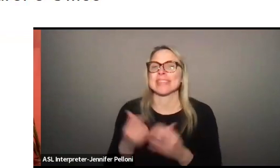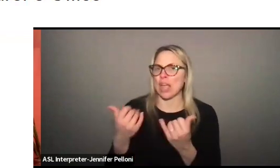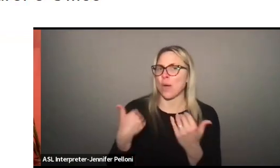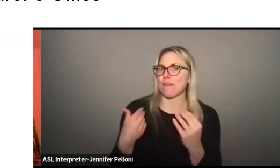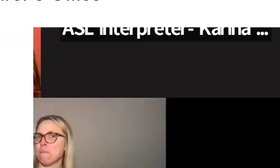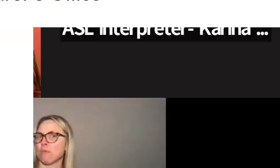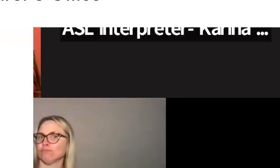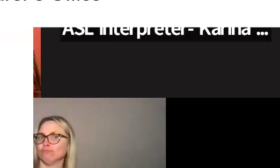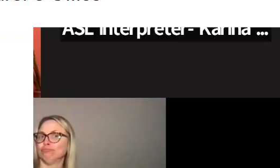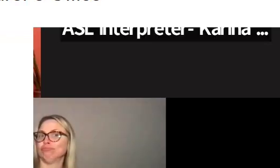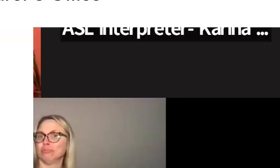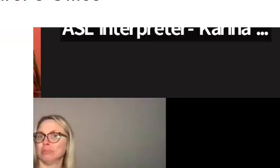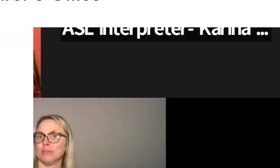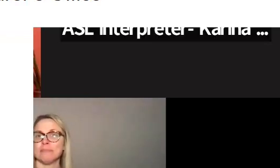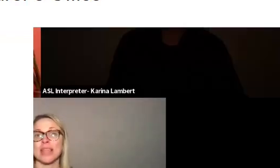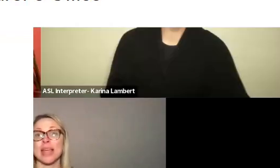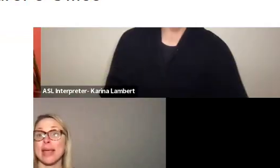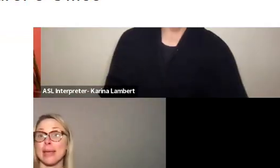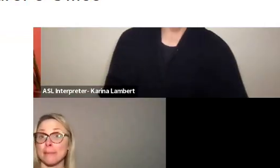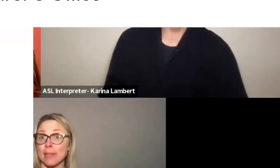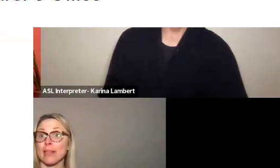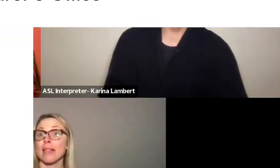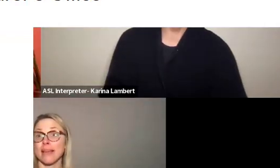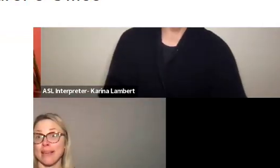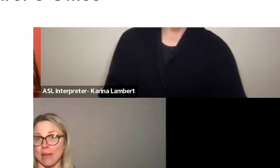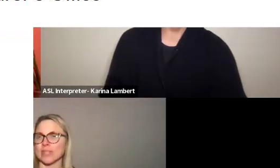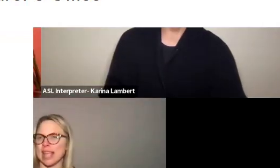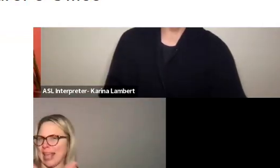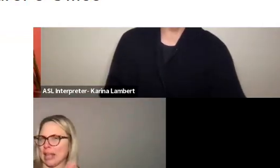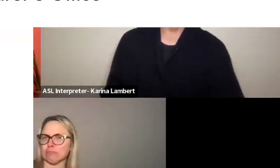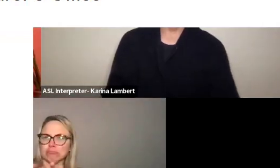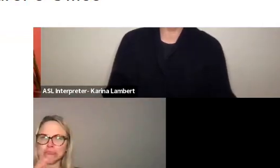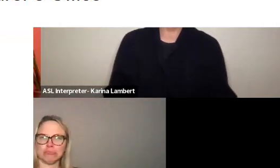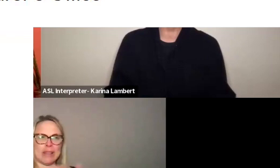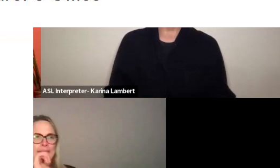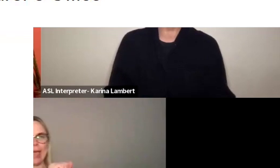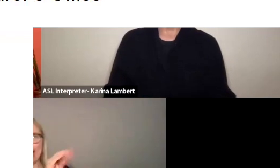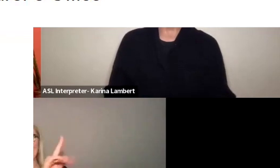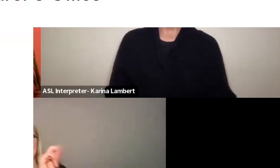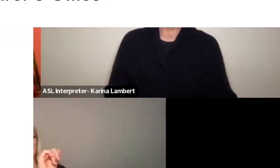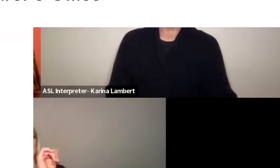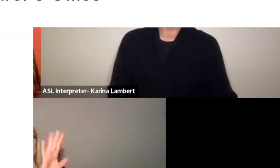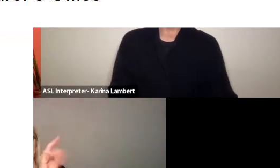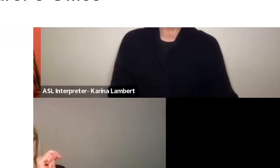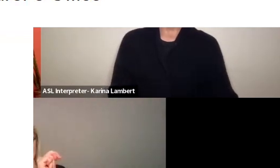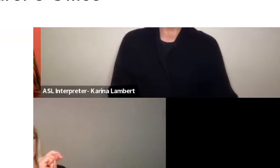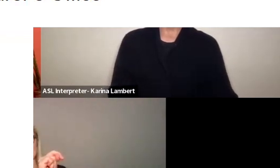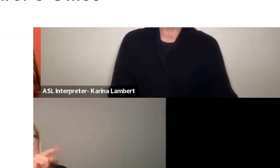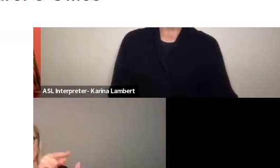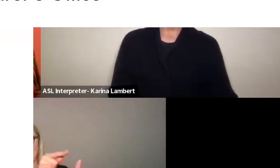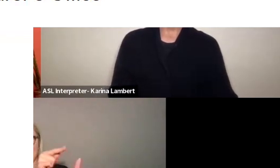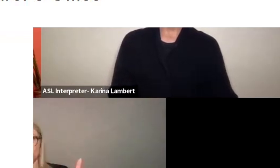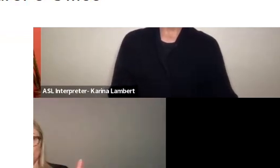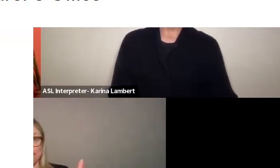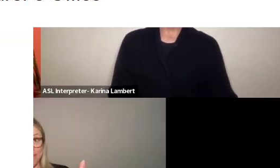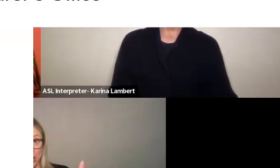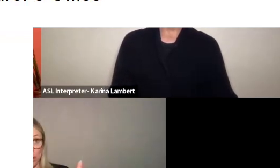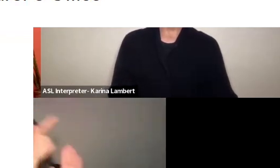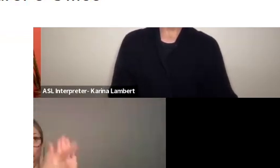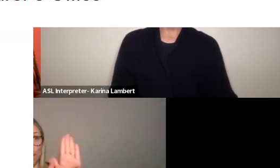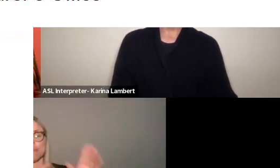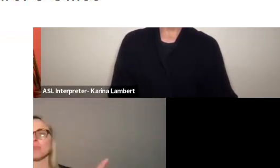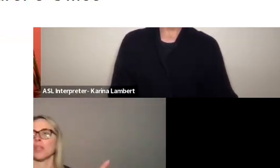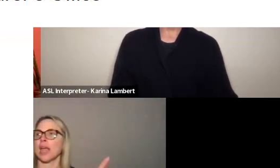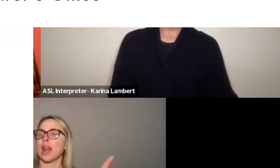that ABLE accounts are due to that federal legislation called the ABLE Act, and our regulations